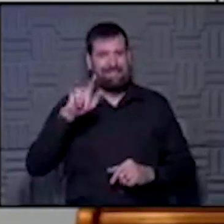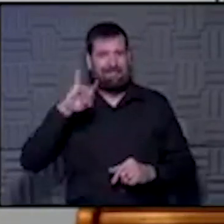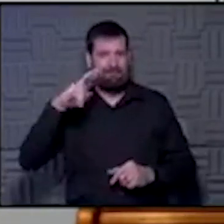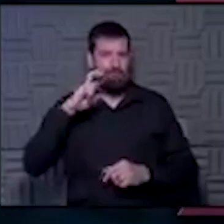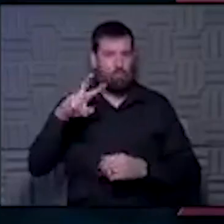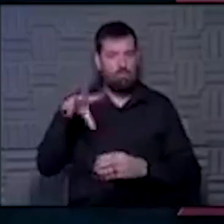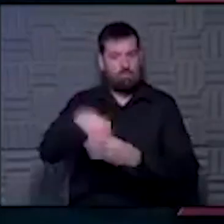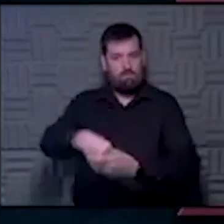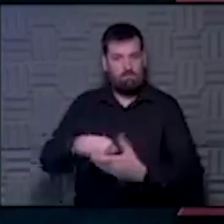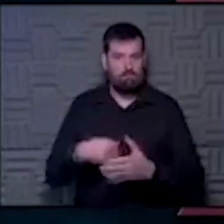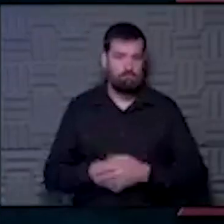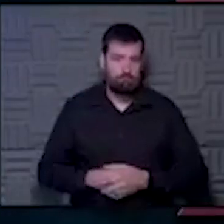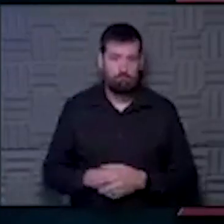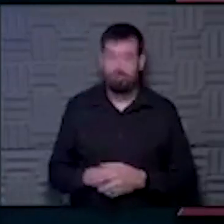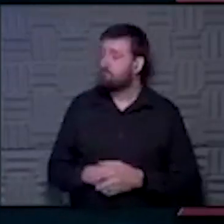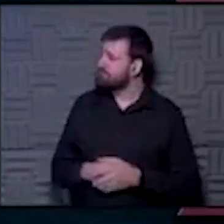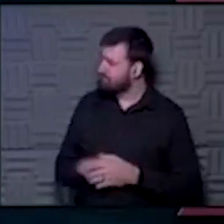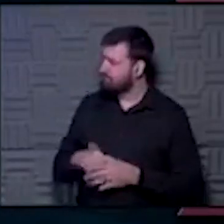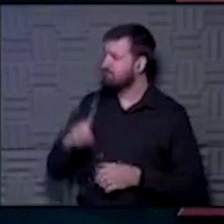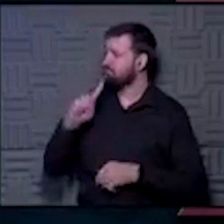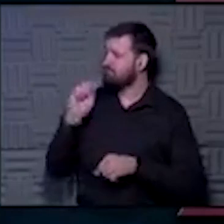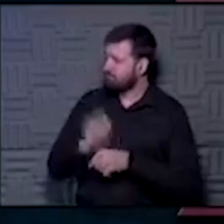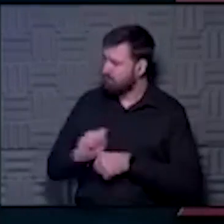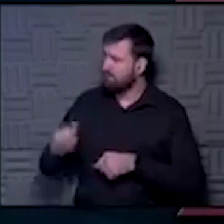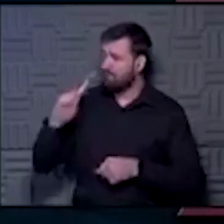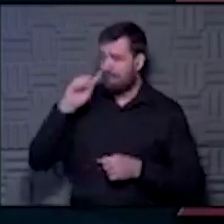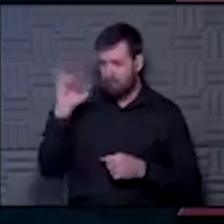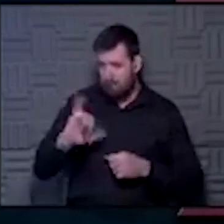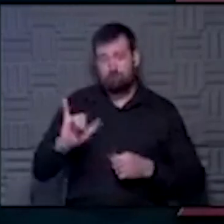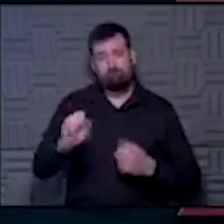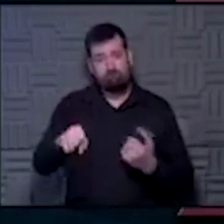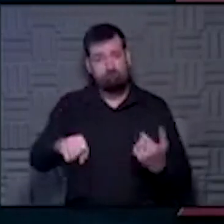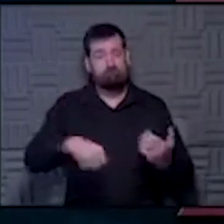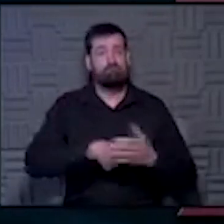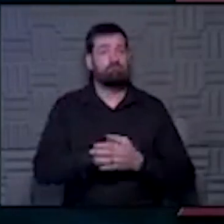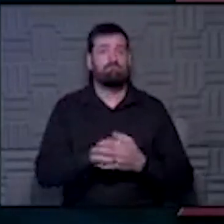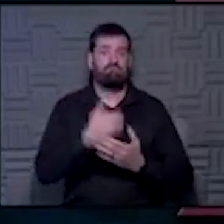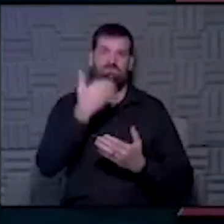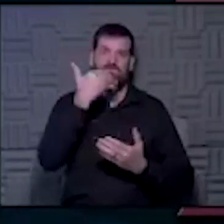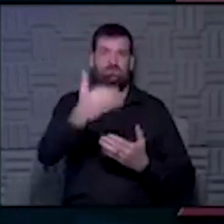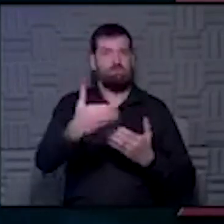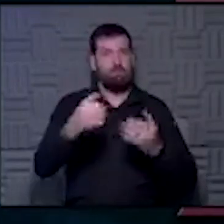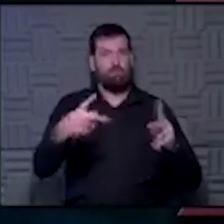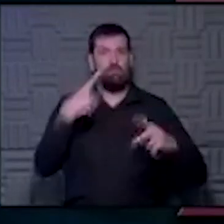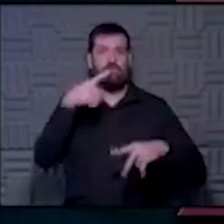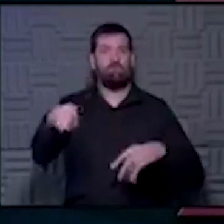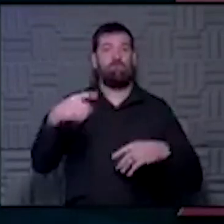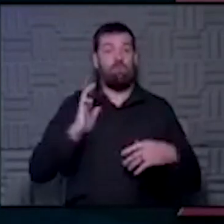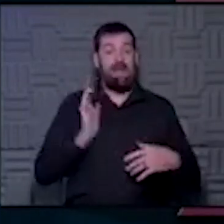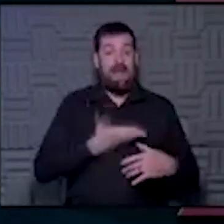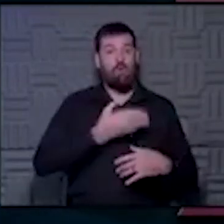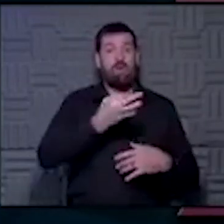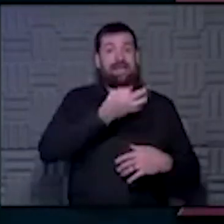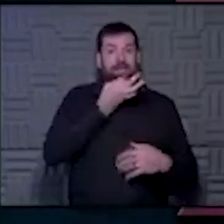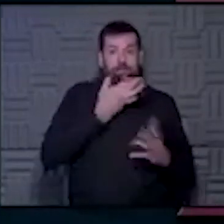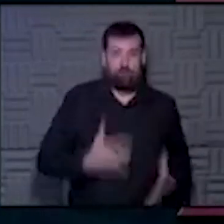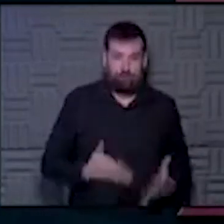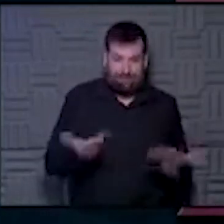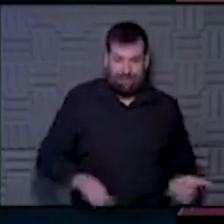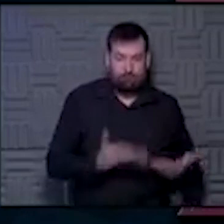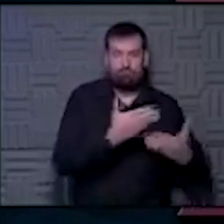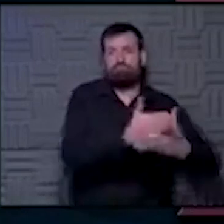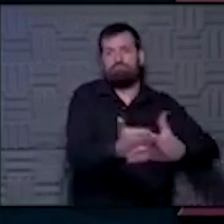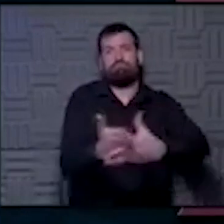opportunity. Definitely sounds like it is, and it's a great chance for us to share our experts here on our campus